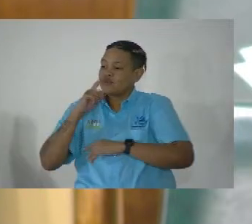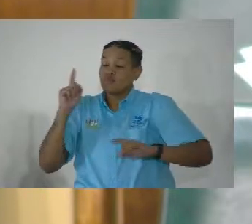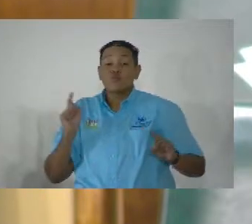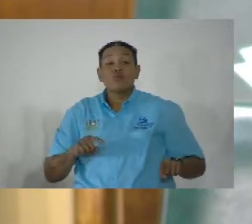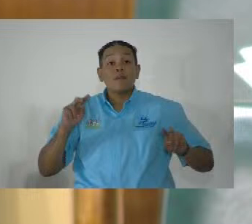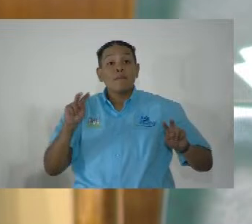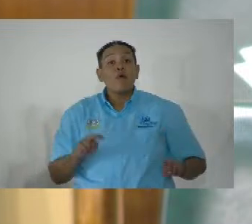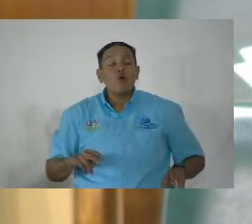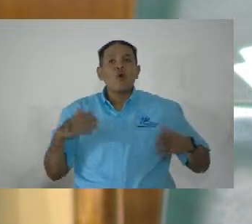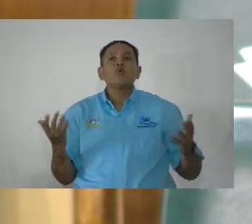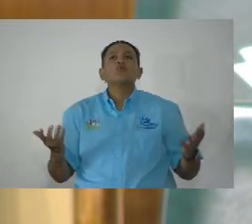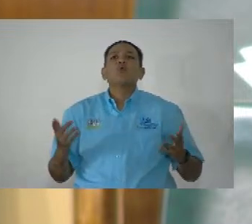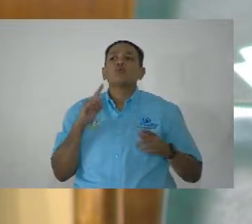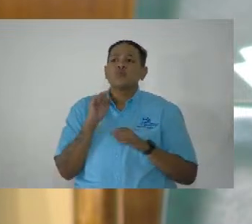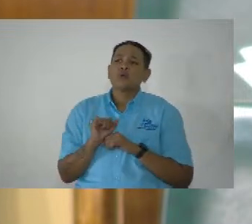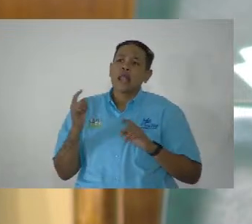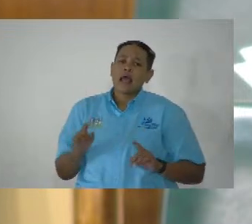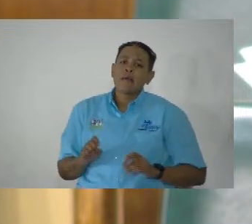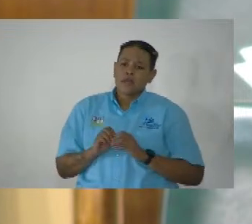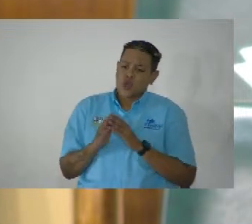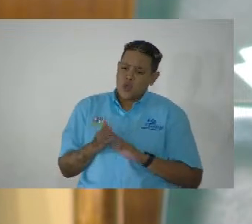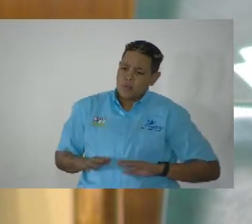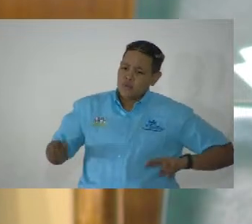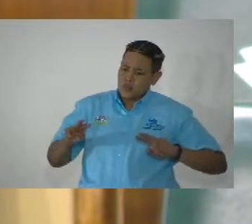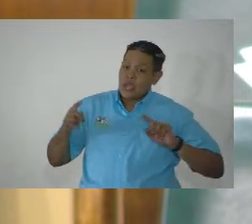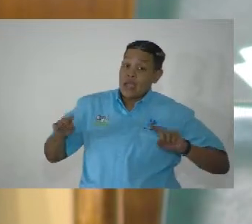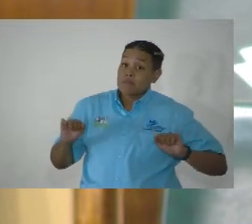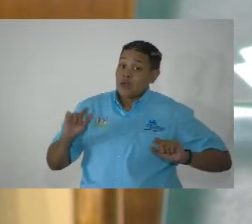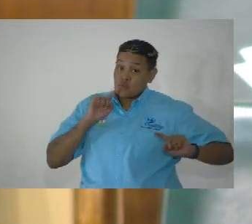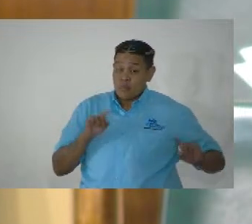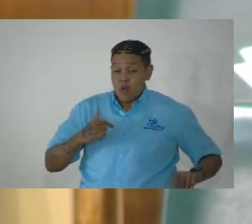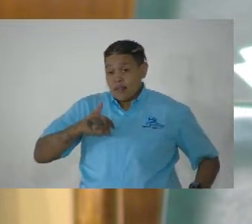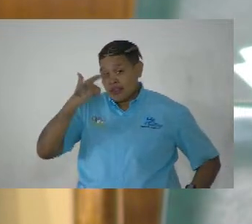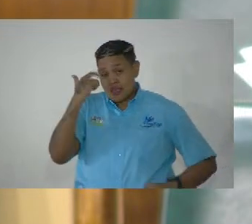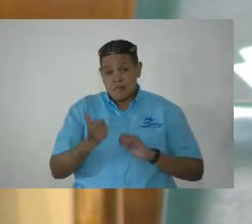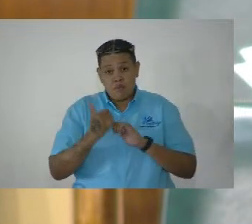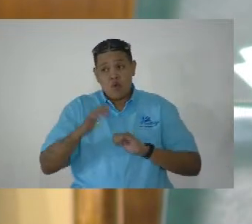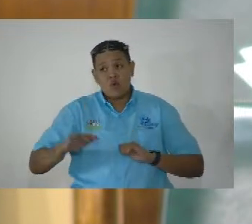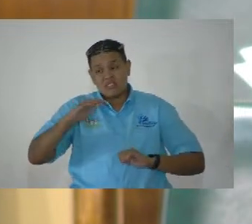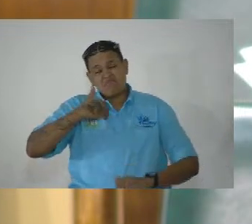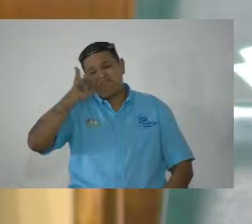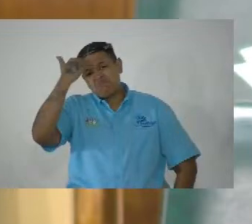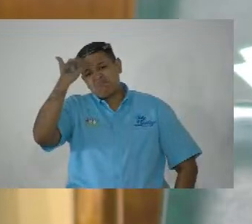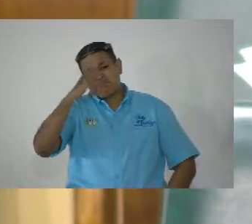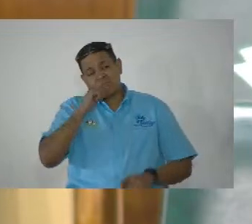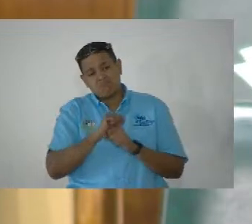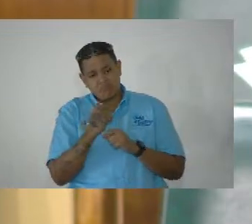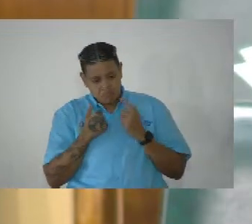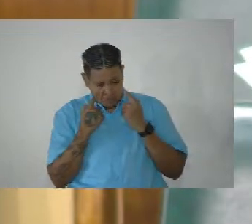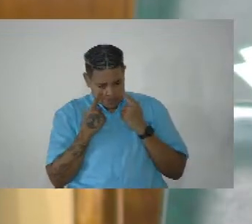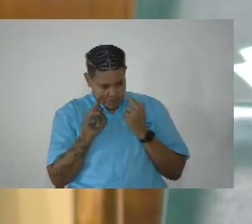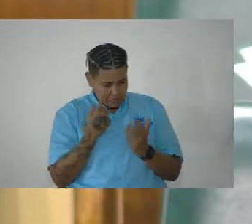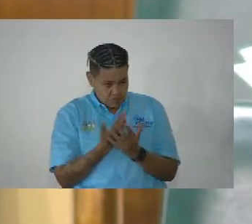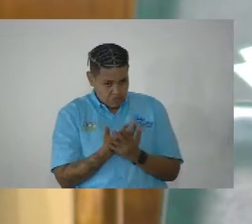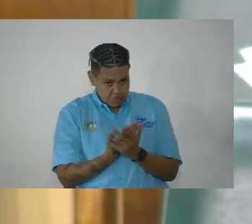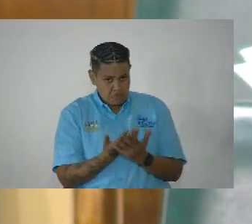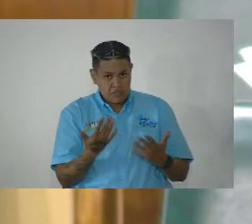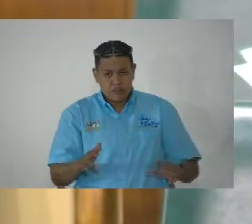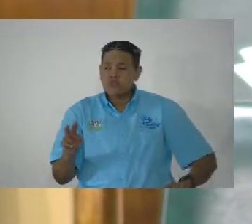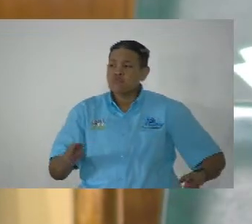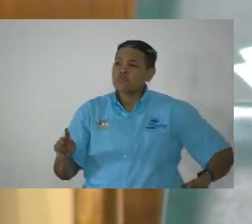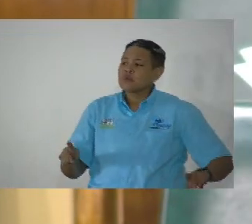report what is happening in a community. I think for most of us, I know I've actually witnessed, you know,